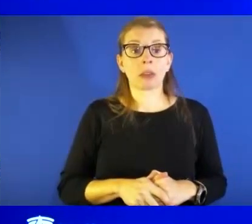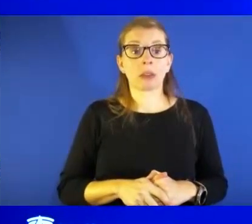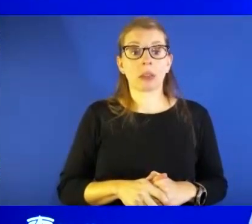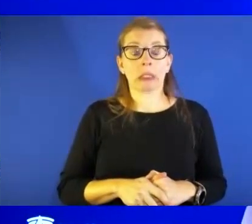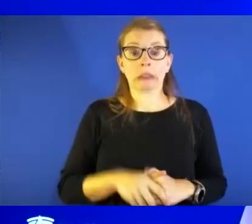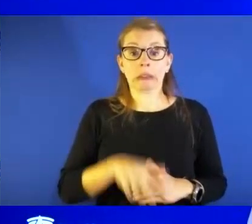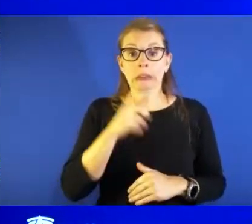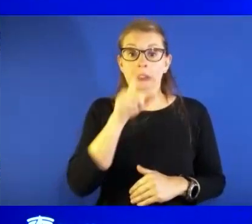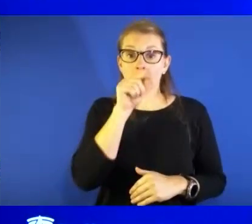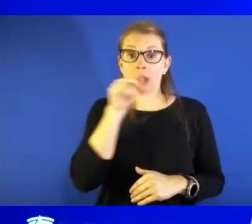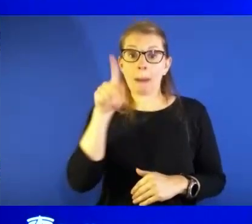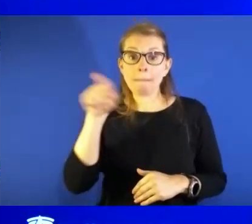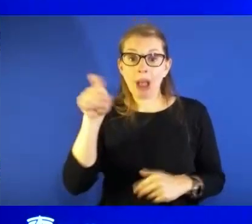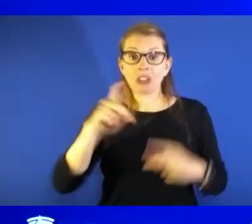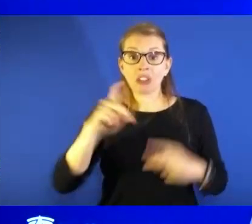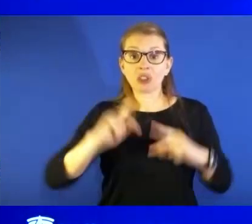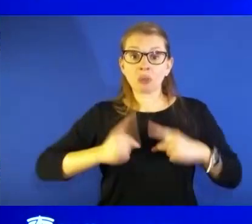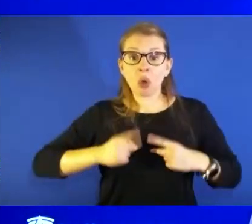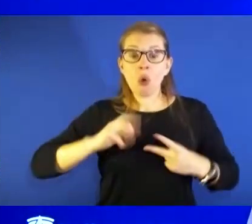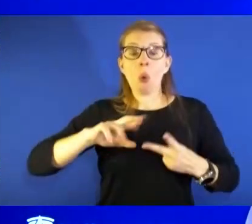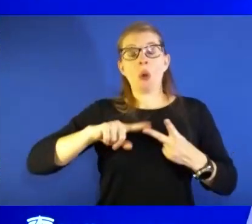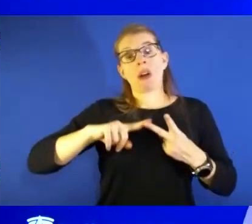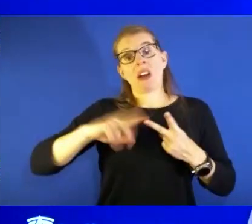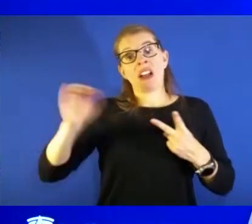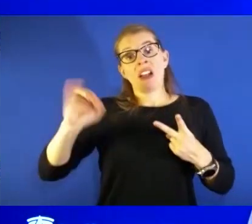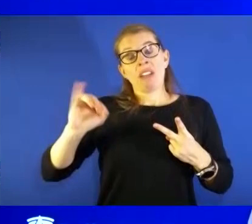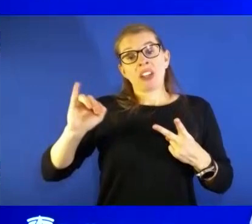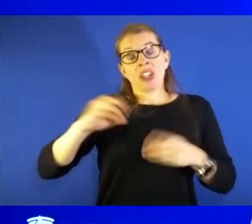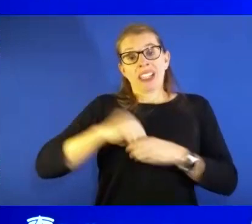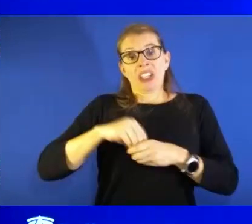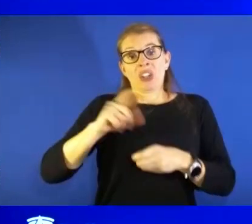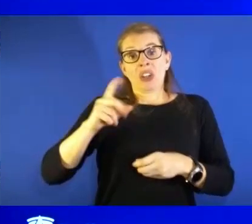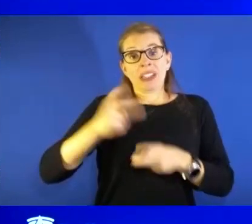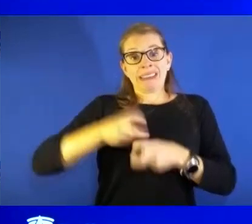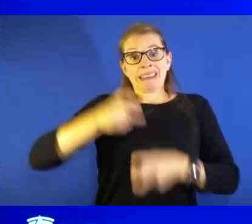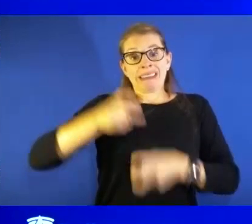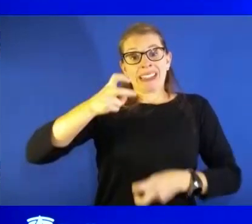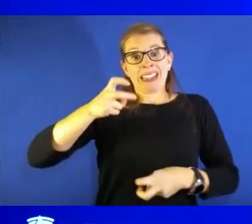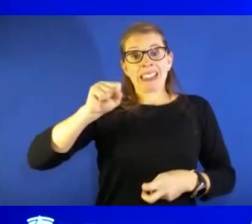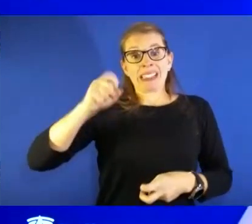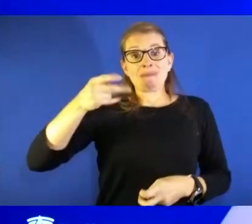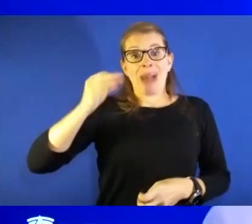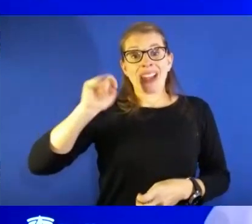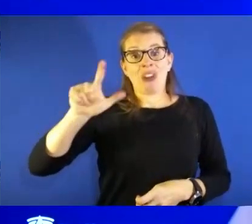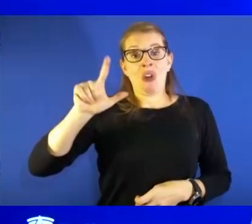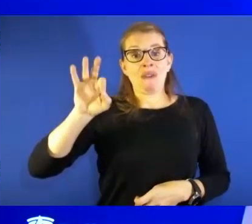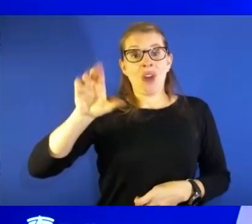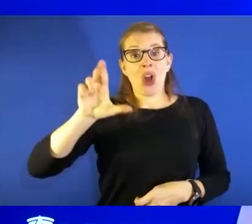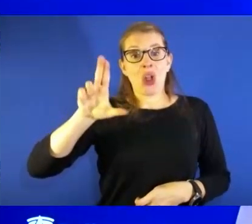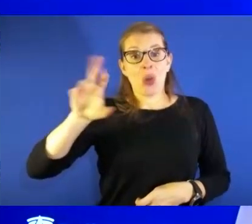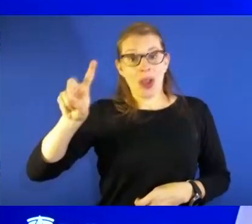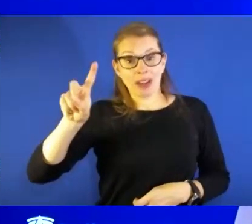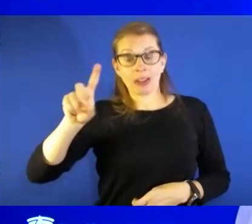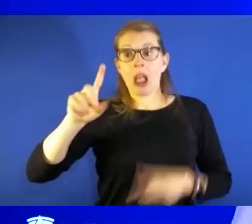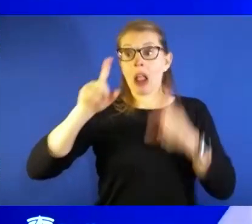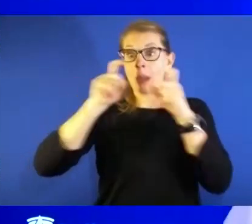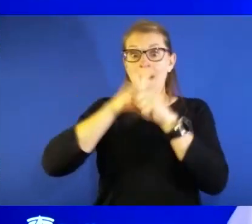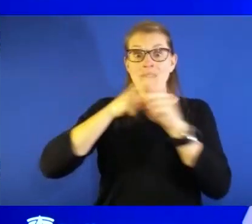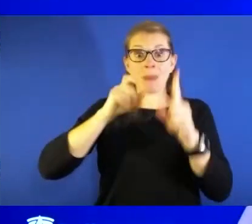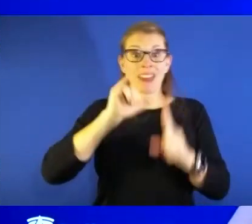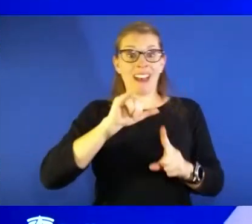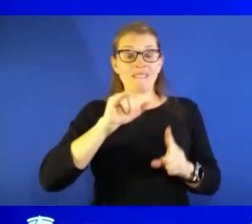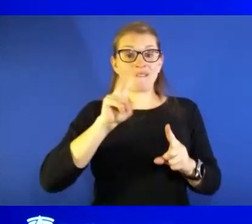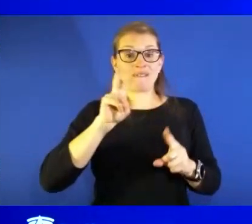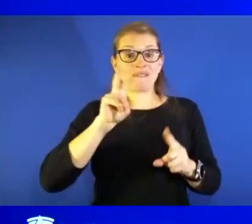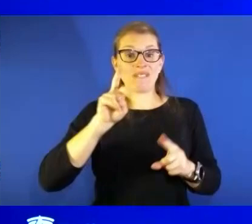chickenpox pneumonia or infection in your spinal fluid and things like that. We just know that your chance of getting complications from that virus are much increased the